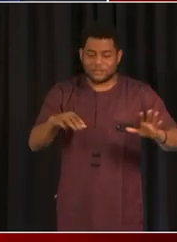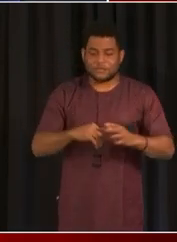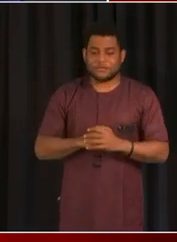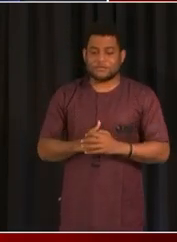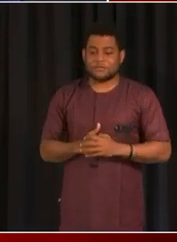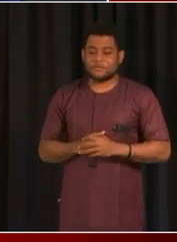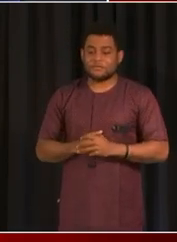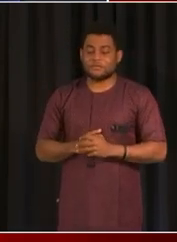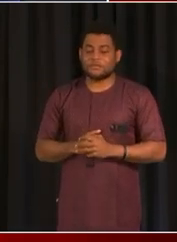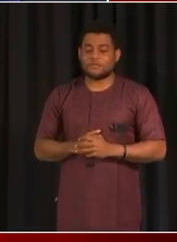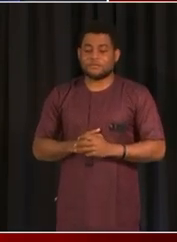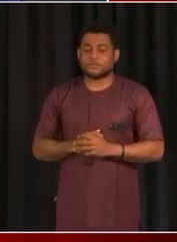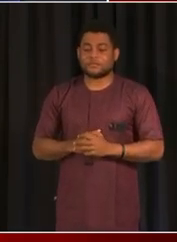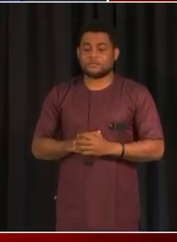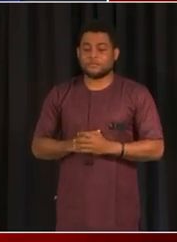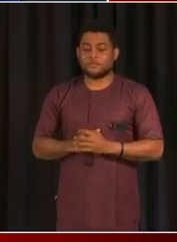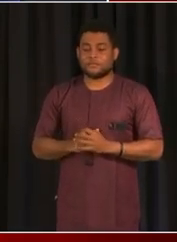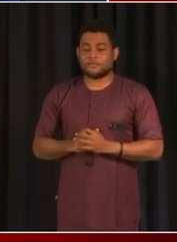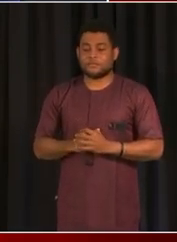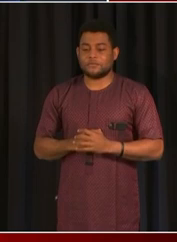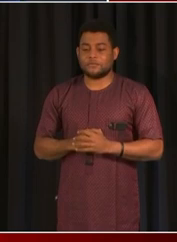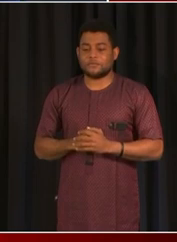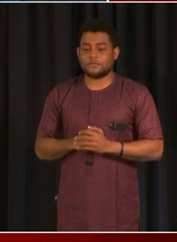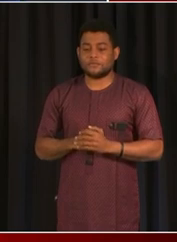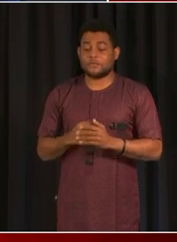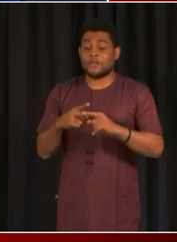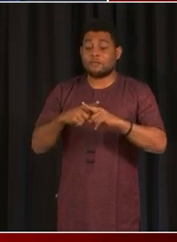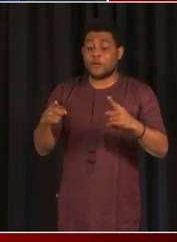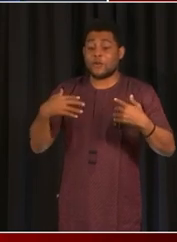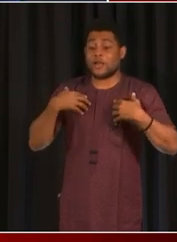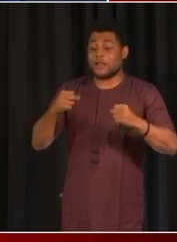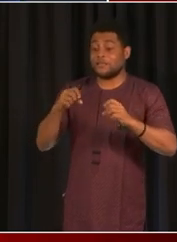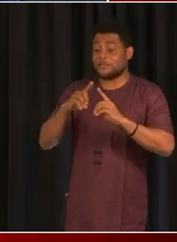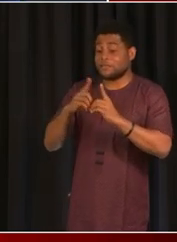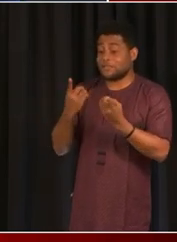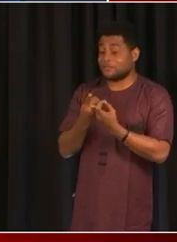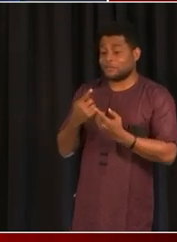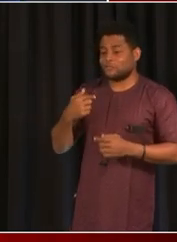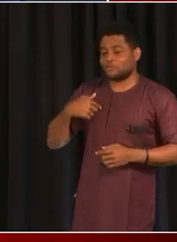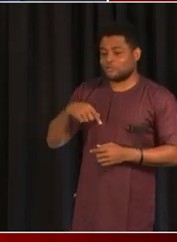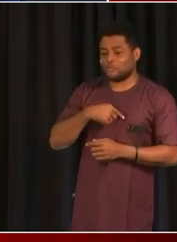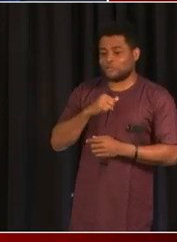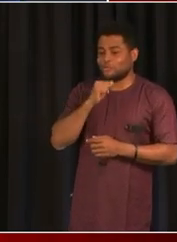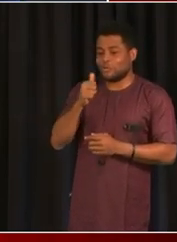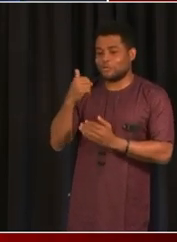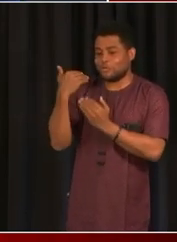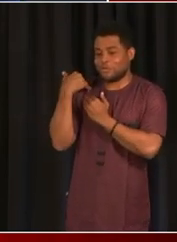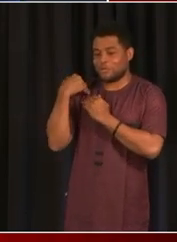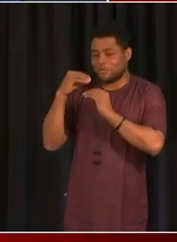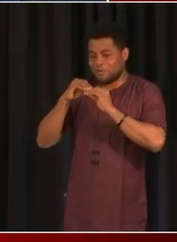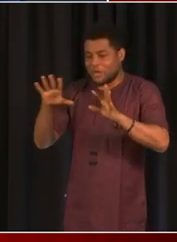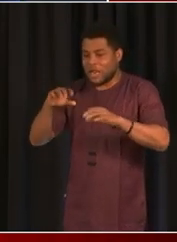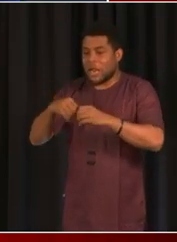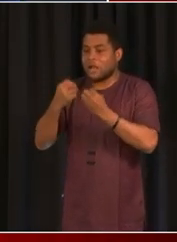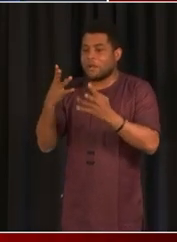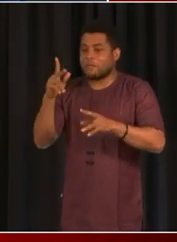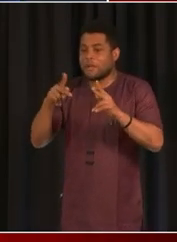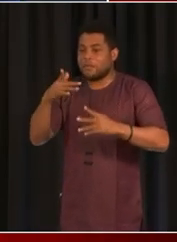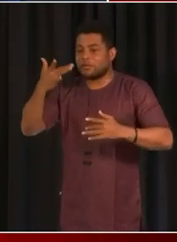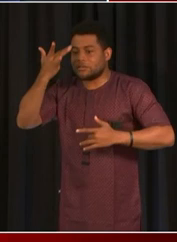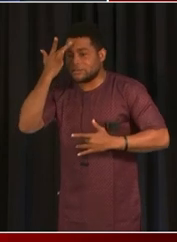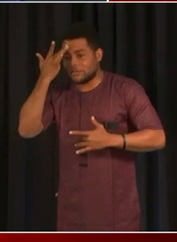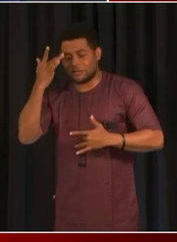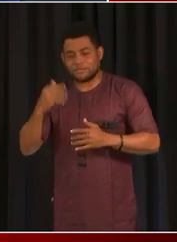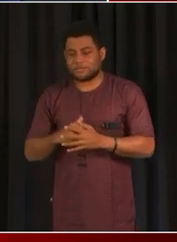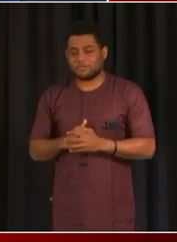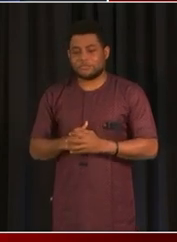week to give you all details, but the health department does not issue letters to schools. And Stephanie, to